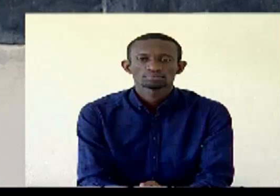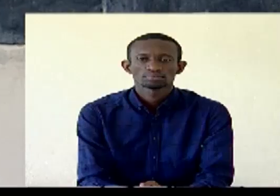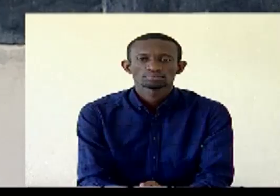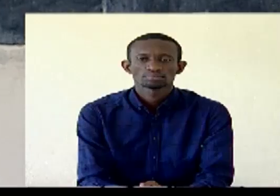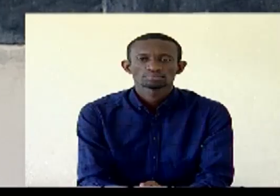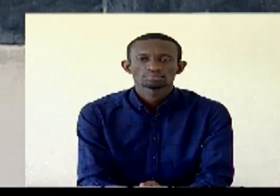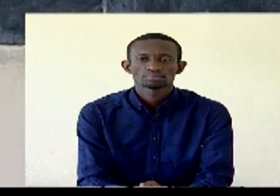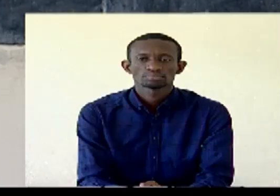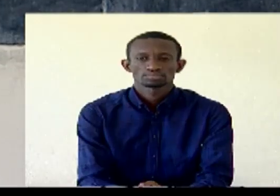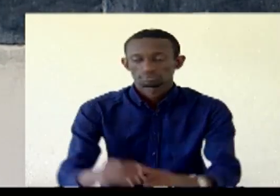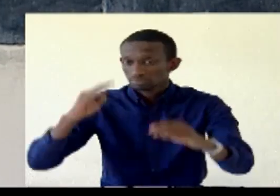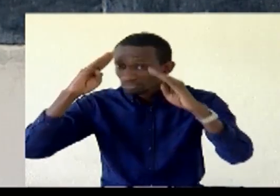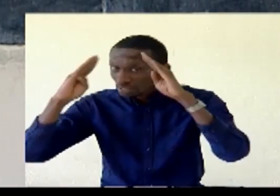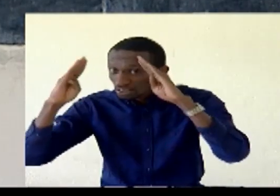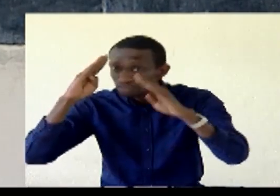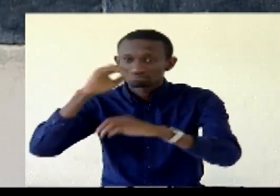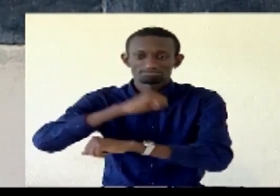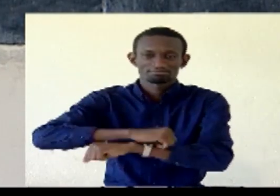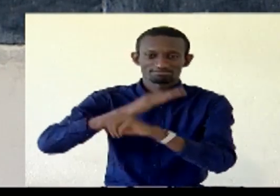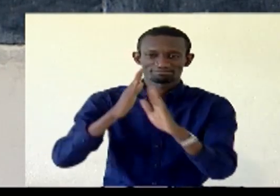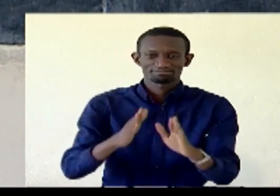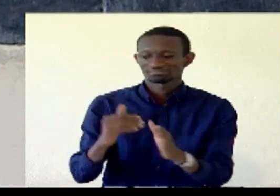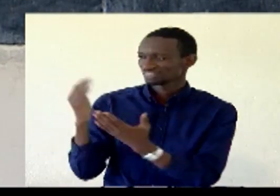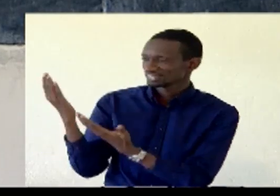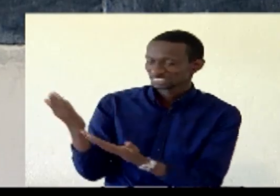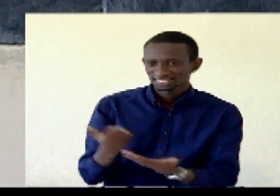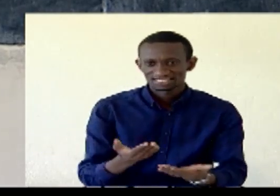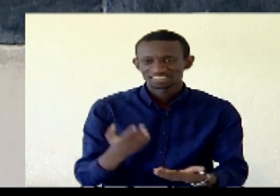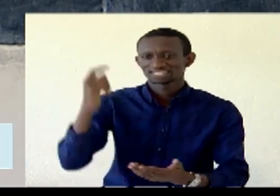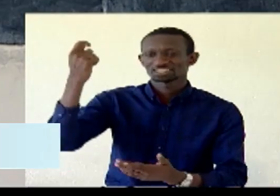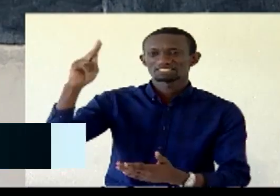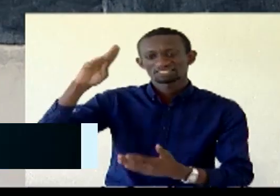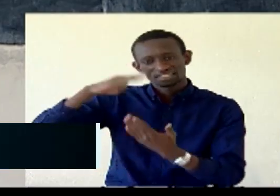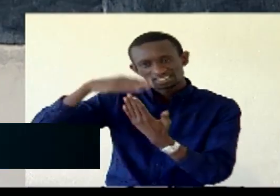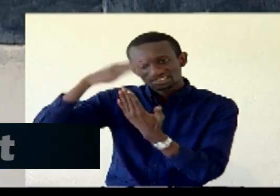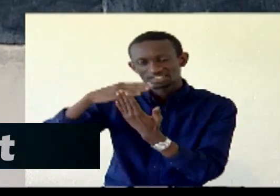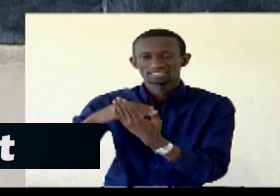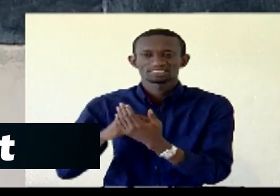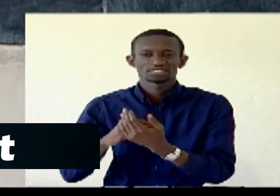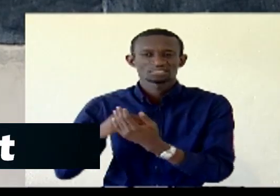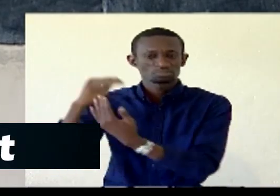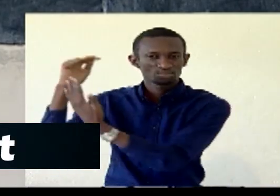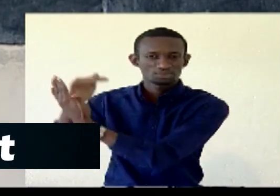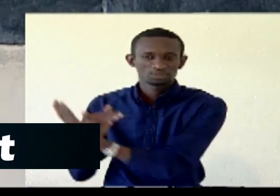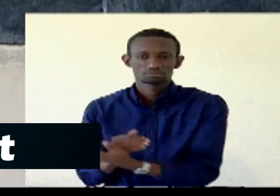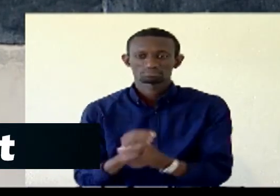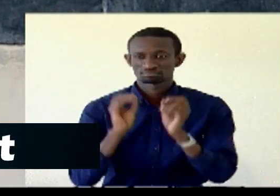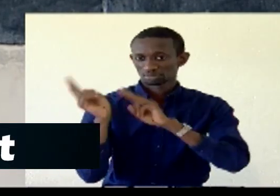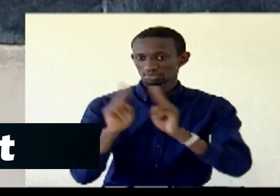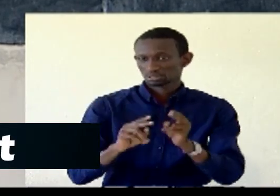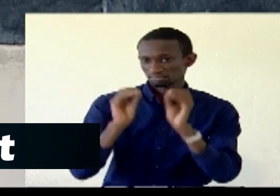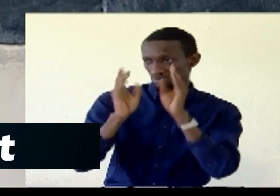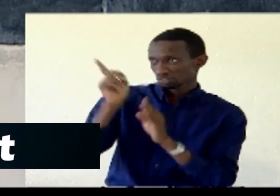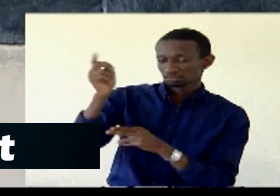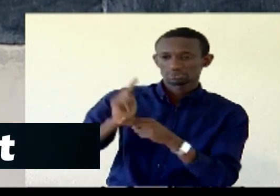Board. Hello student, welcome to the TV learning programs. As usual, I'm teacher Herbert and I'm going to take you to